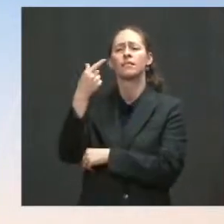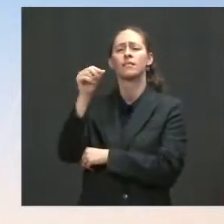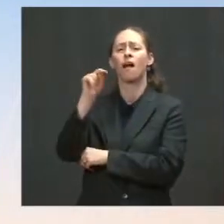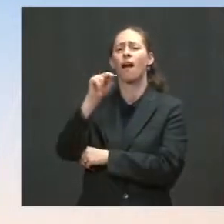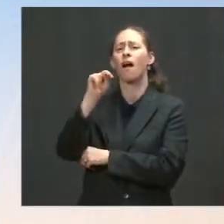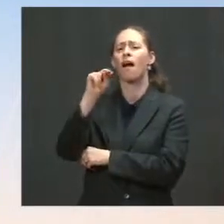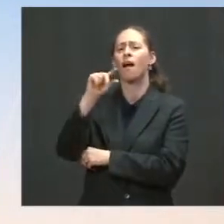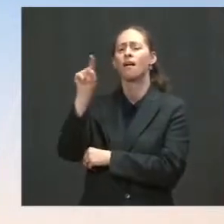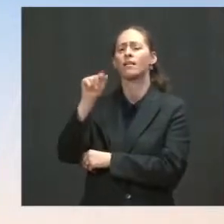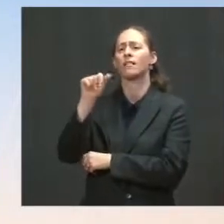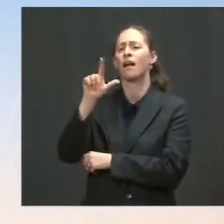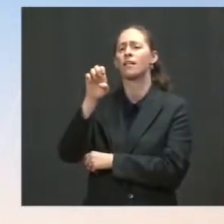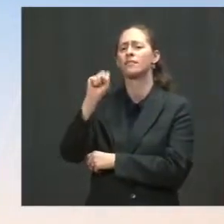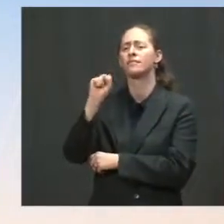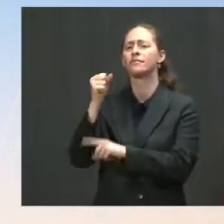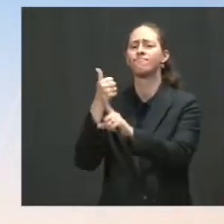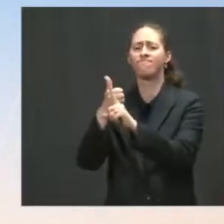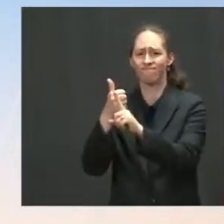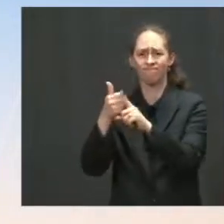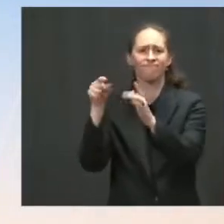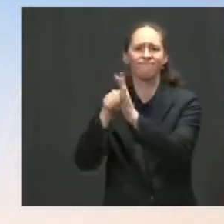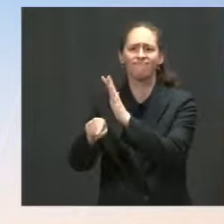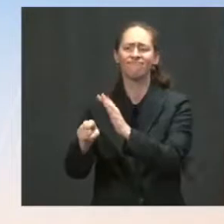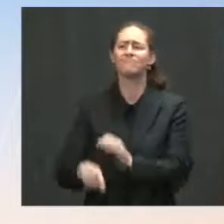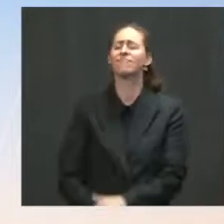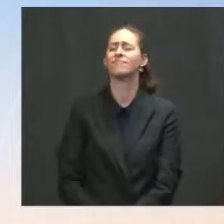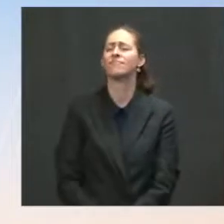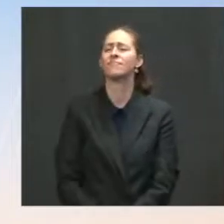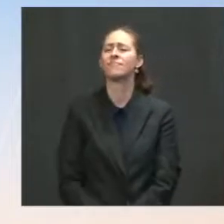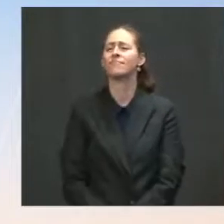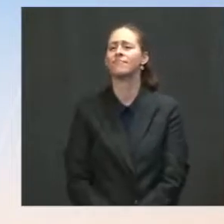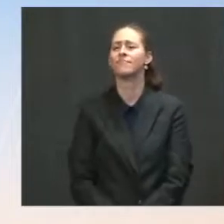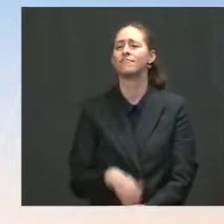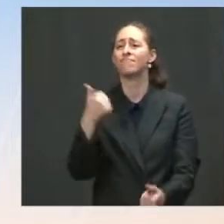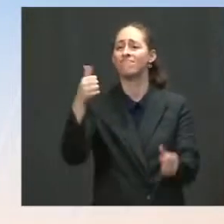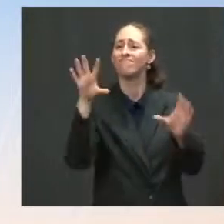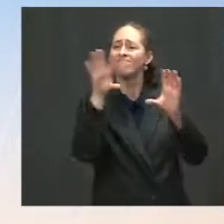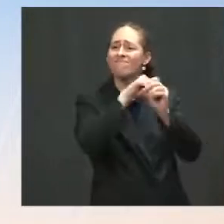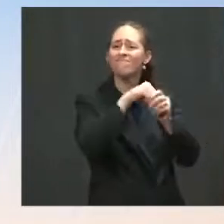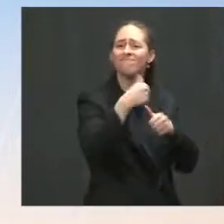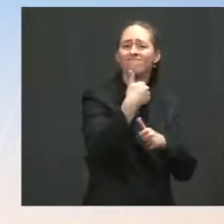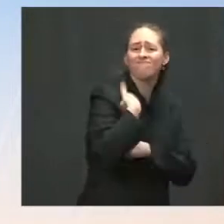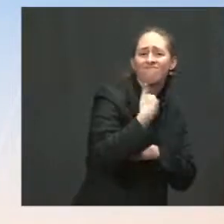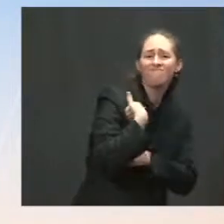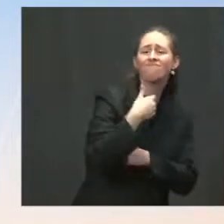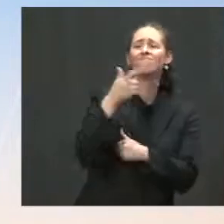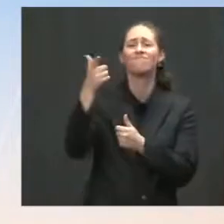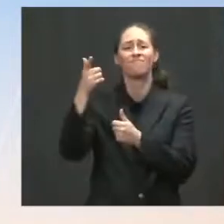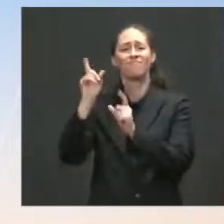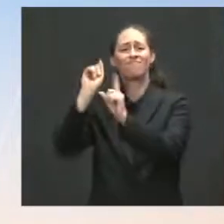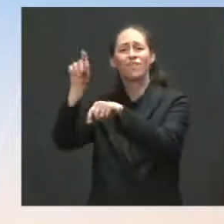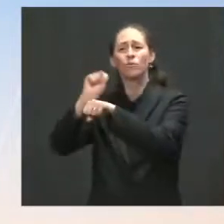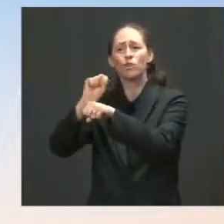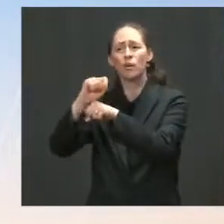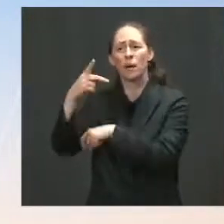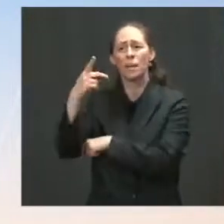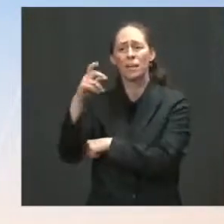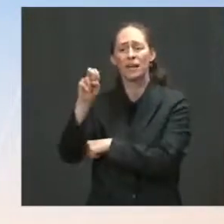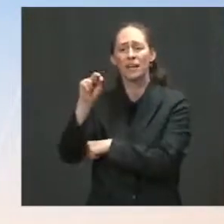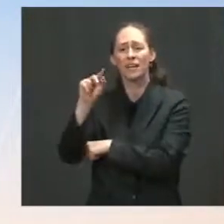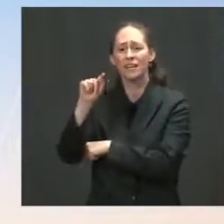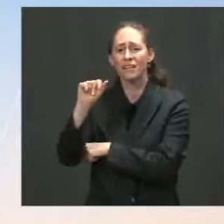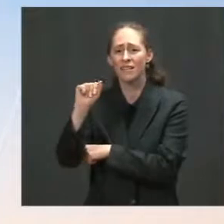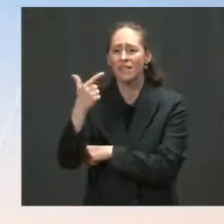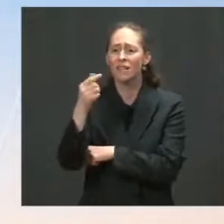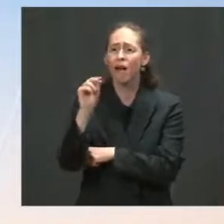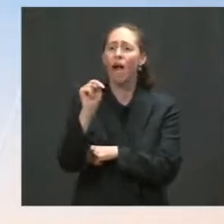States Army, where he was awarded the Army Commendation Medal for his service in Iraq. He lost his life protecting those who protect the nation. We mourn his loss and